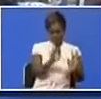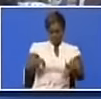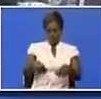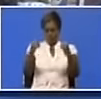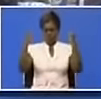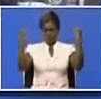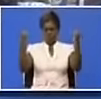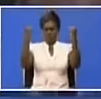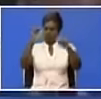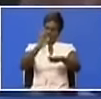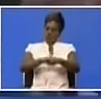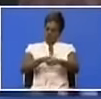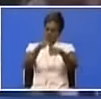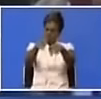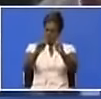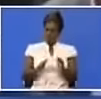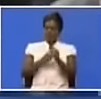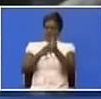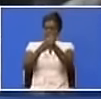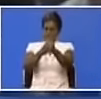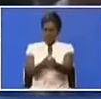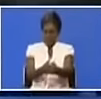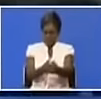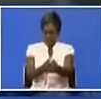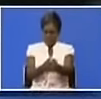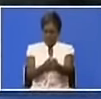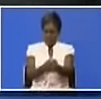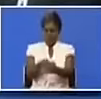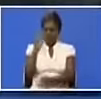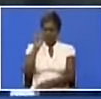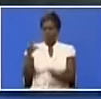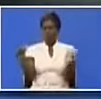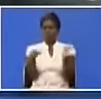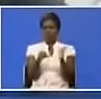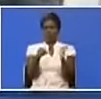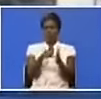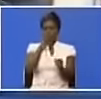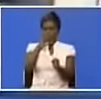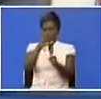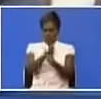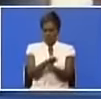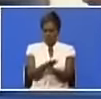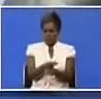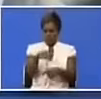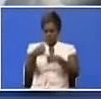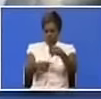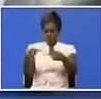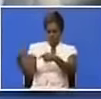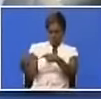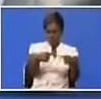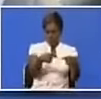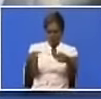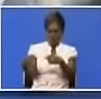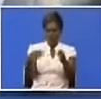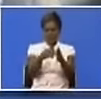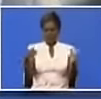a befitting send-off. Leaders appeared defiant in the face of calamity, vowing to remain steadfast in the fight against a common